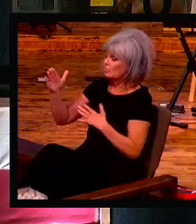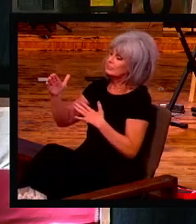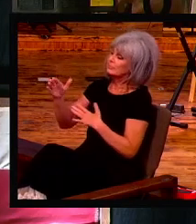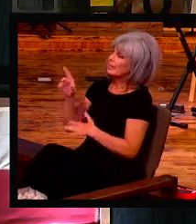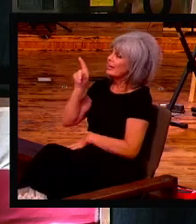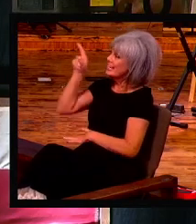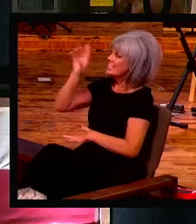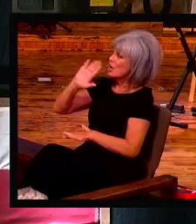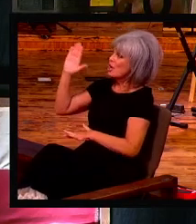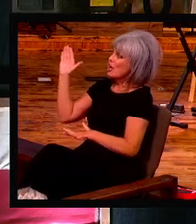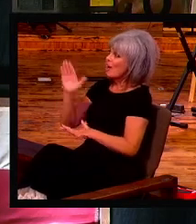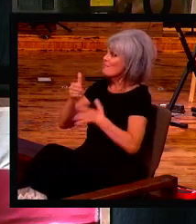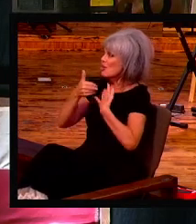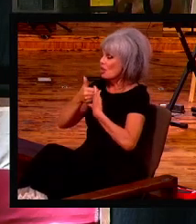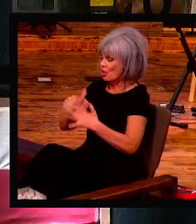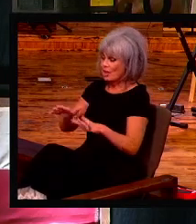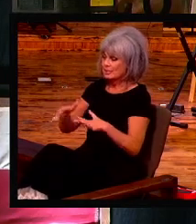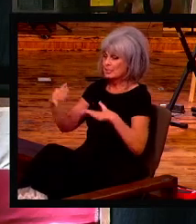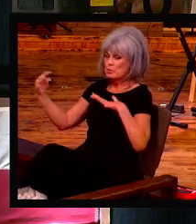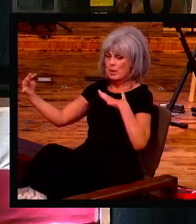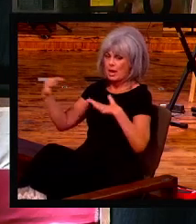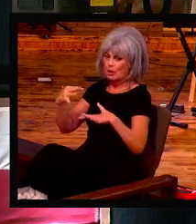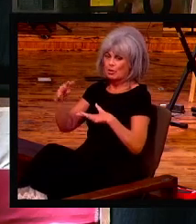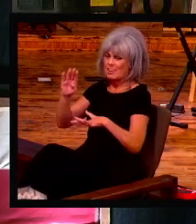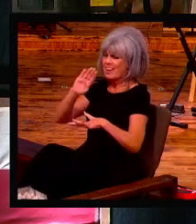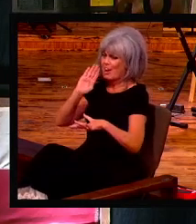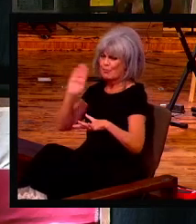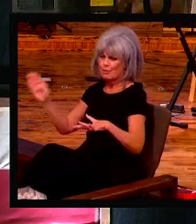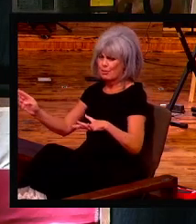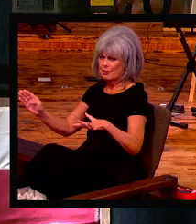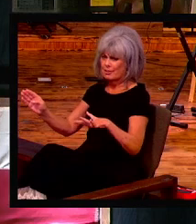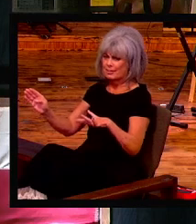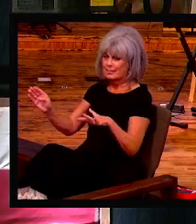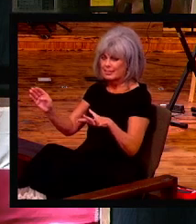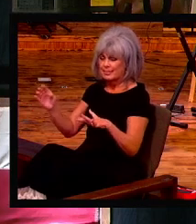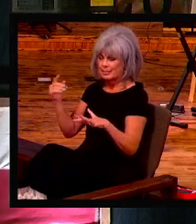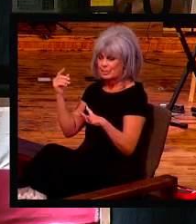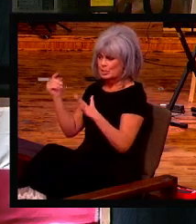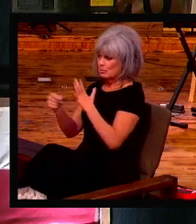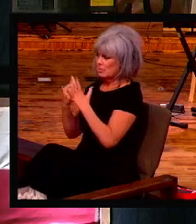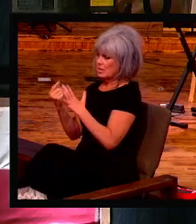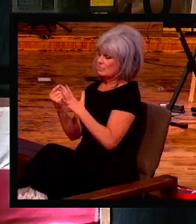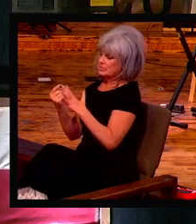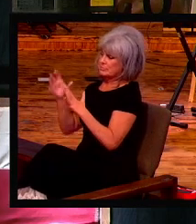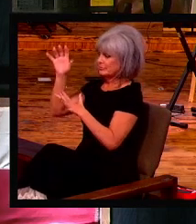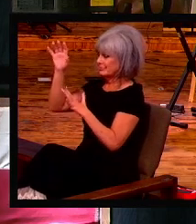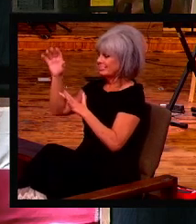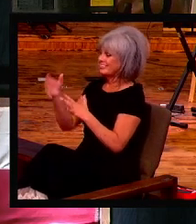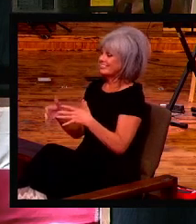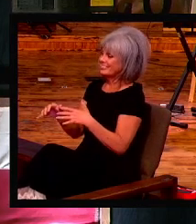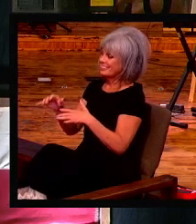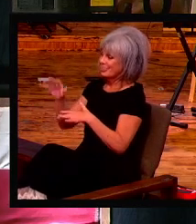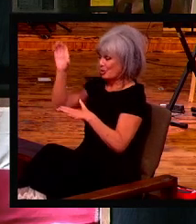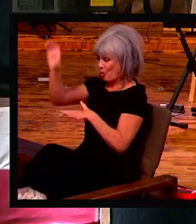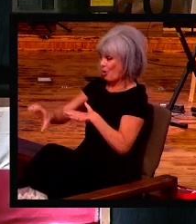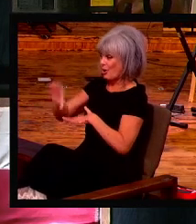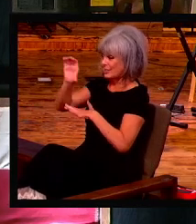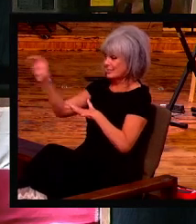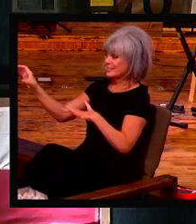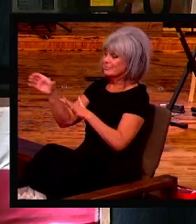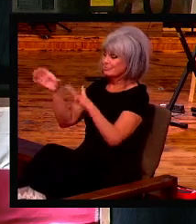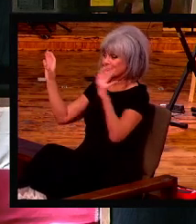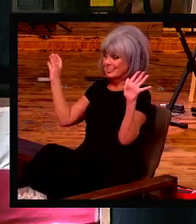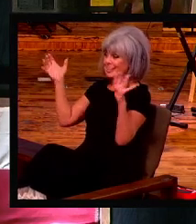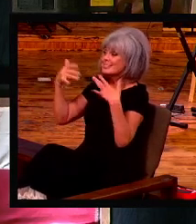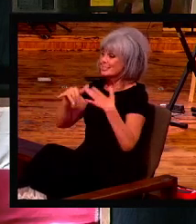a battle? Not once. Even though it looked like we lost with Jesus going to the cross, that was a setup, because that setback